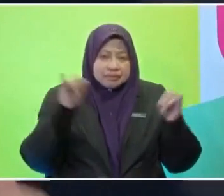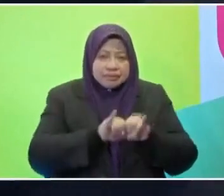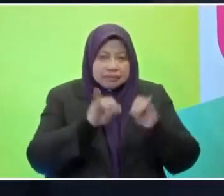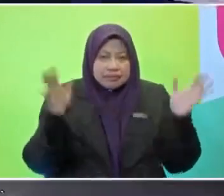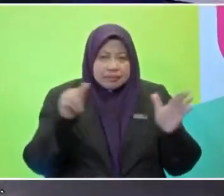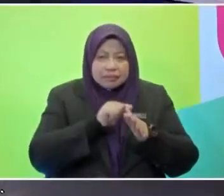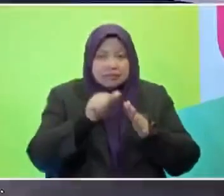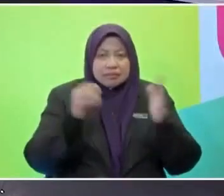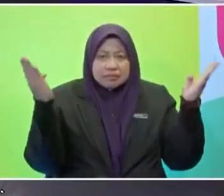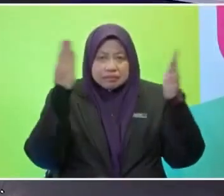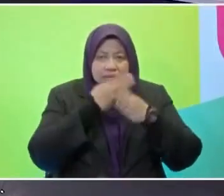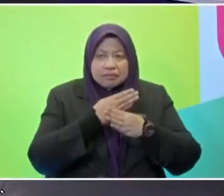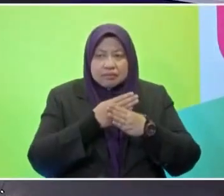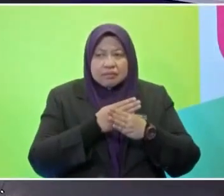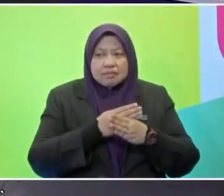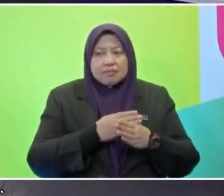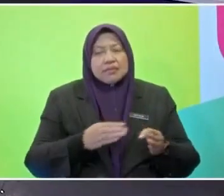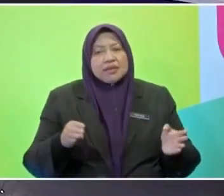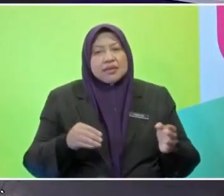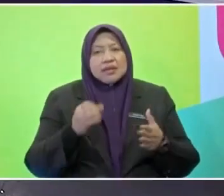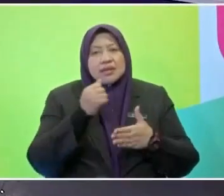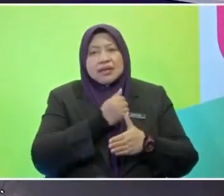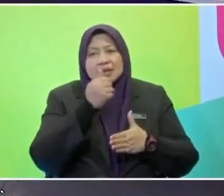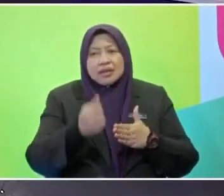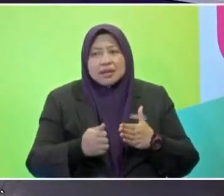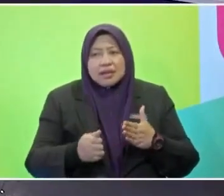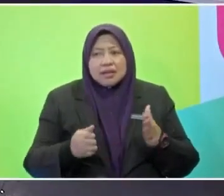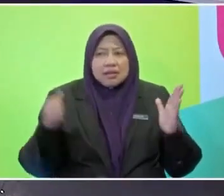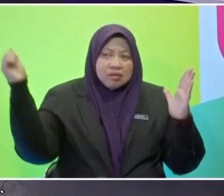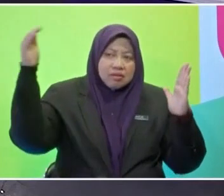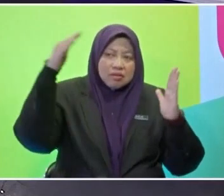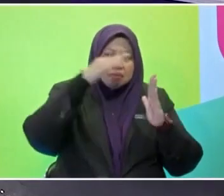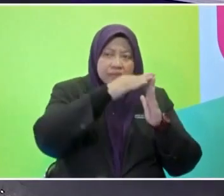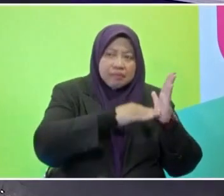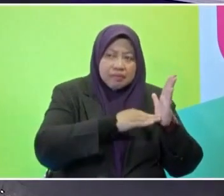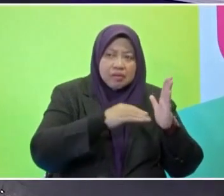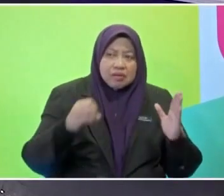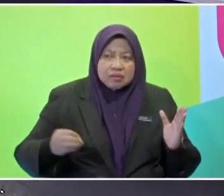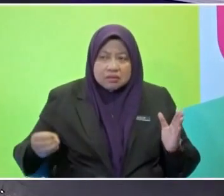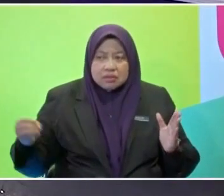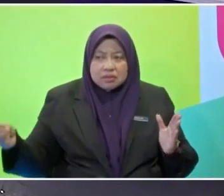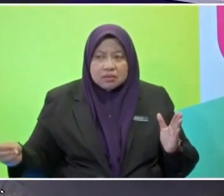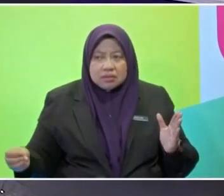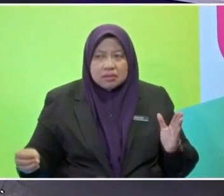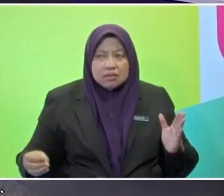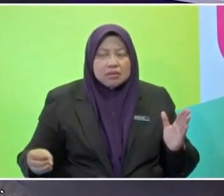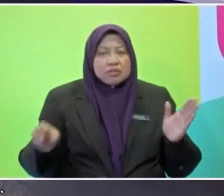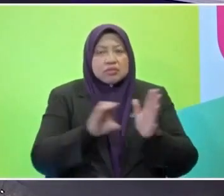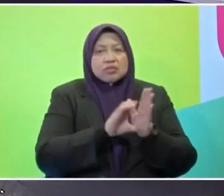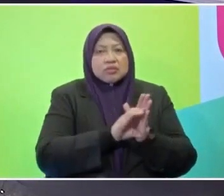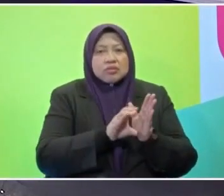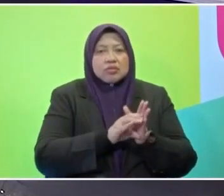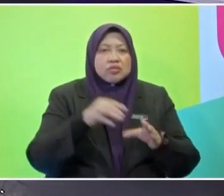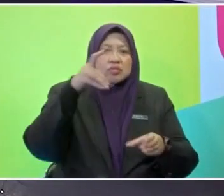right. Okay, and last of all is the opaque object. So opaque object, examples of opaque object is, for example, the